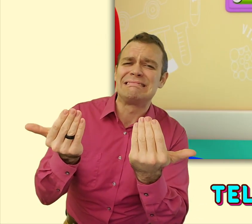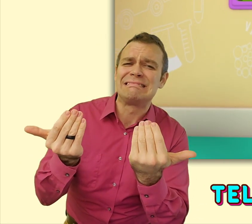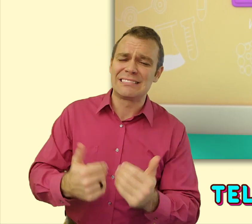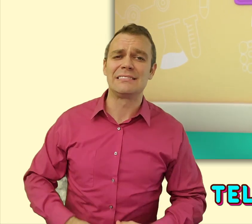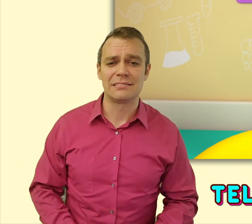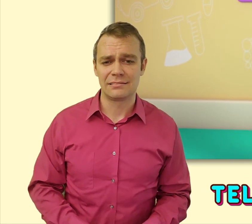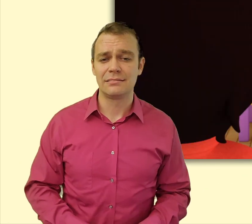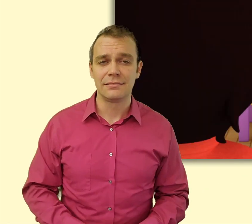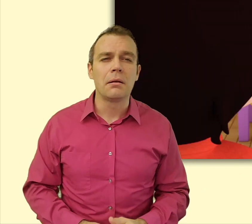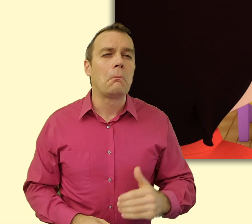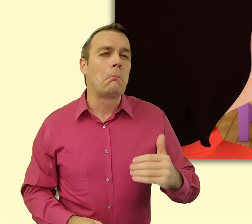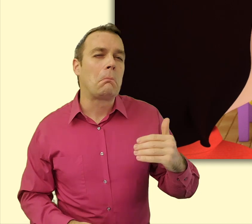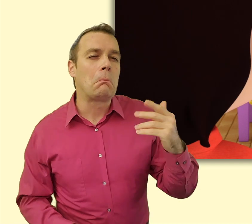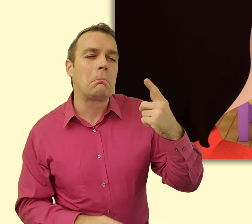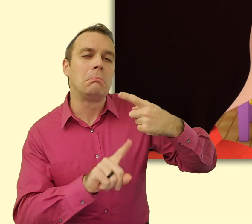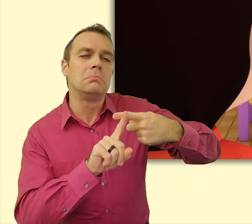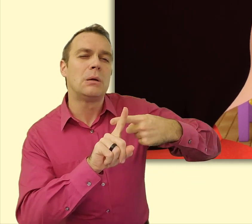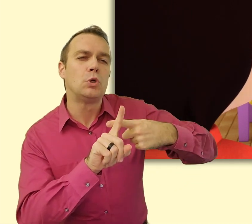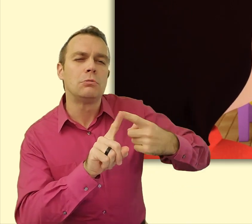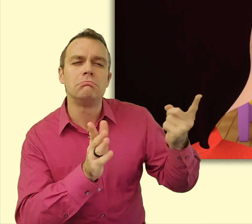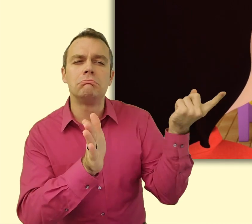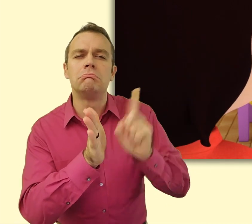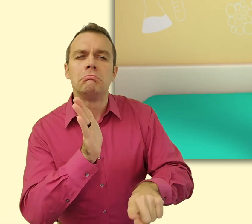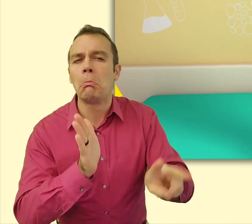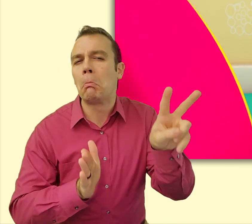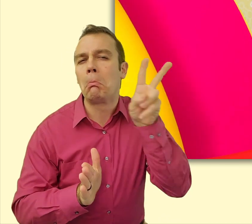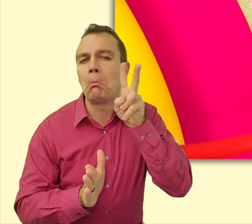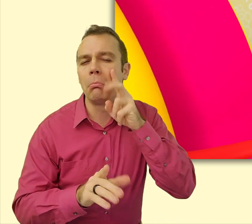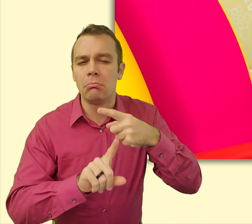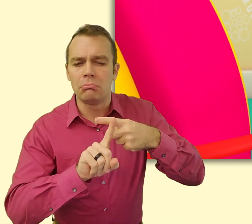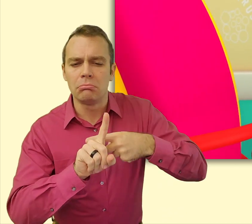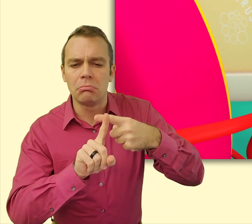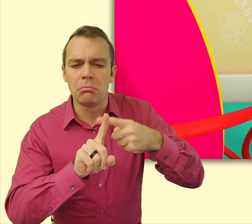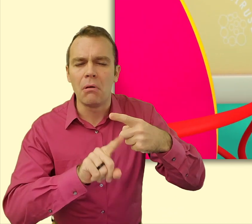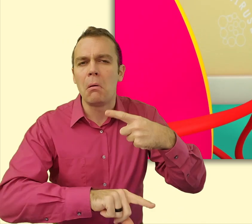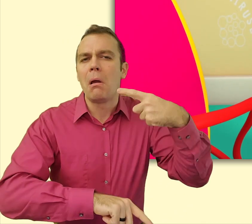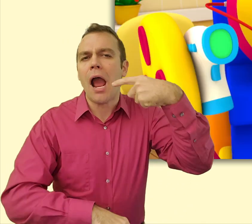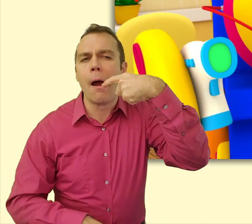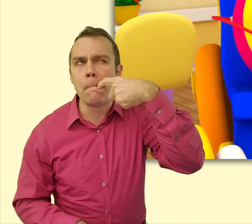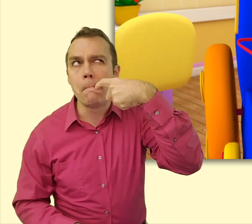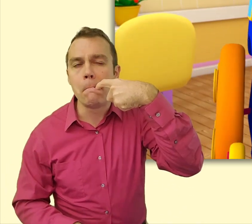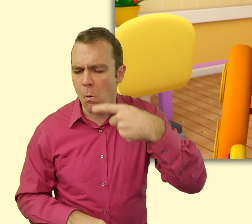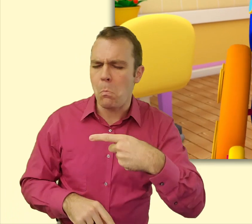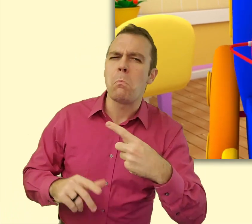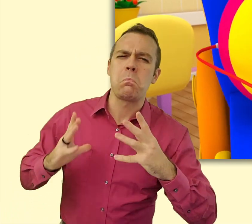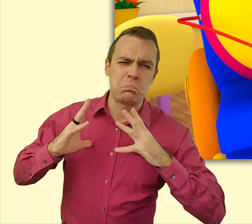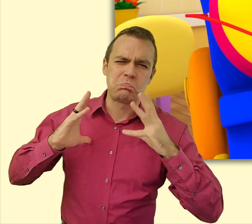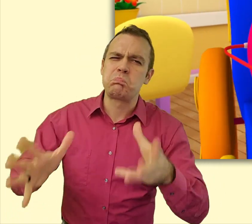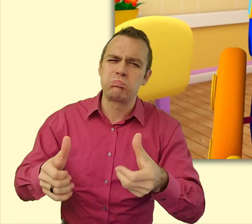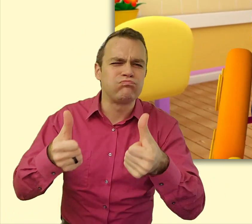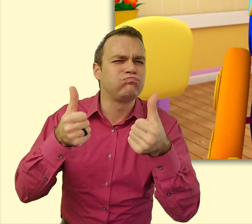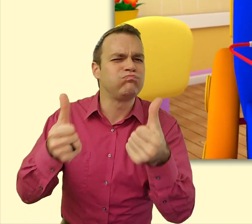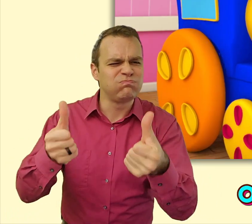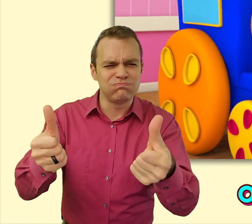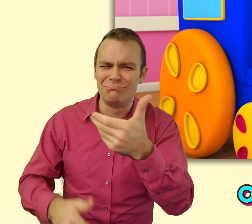doctor, how am I? Let me take your temperature, check you with my thermometer. You are fine, you